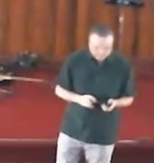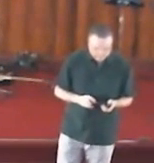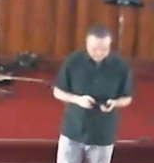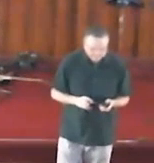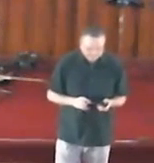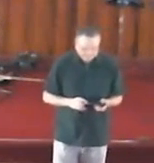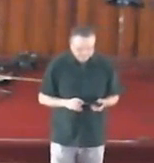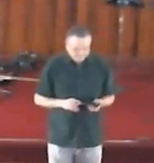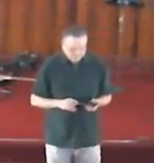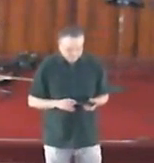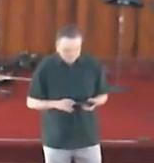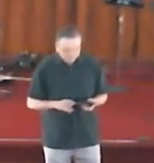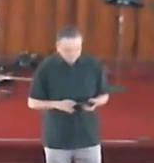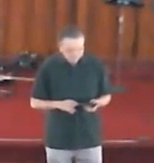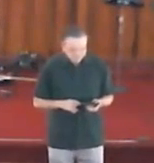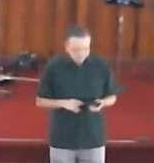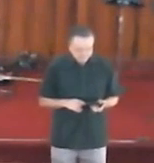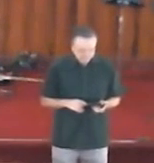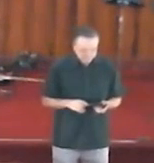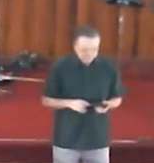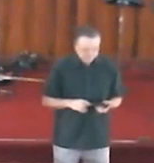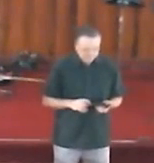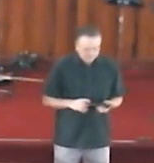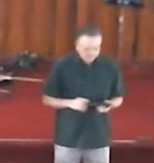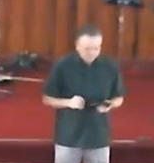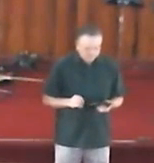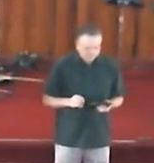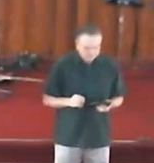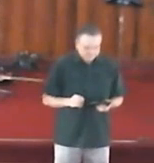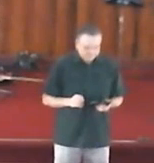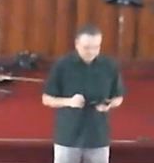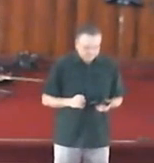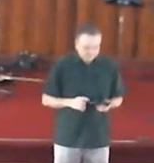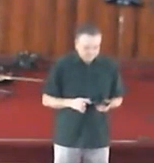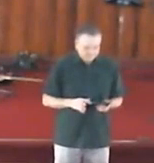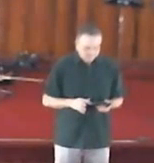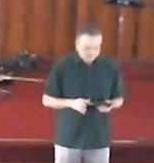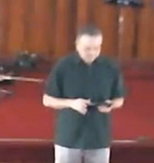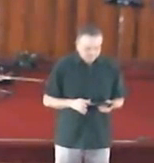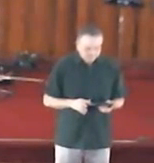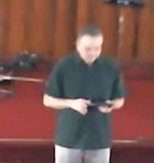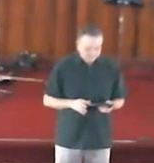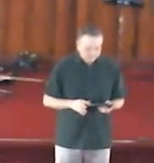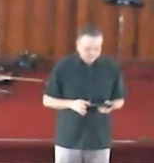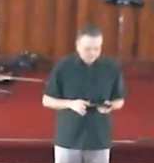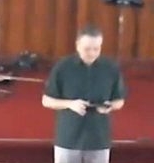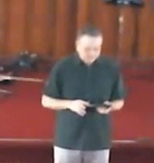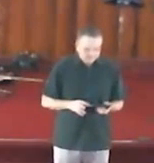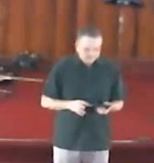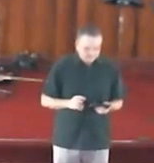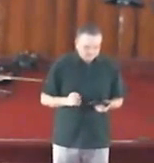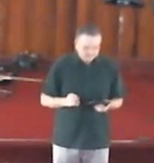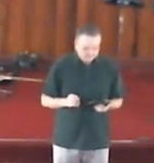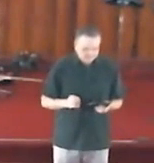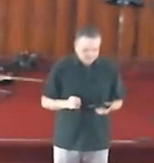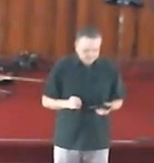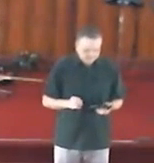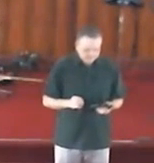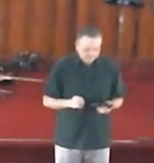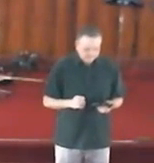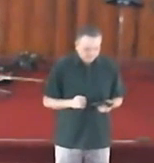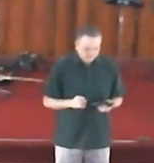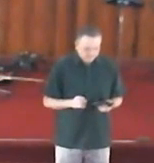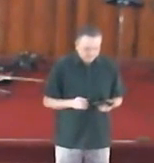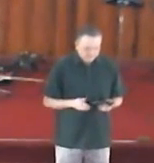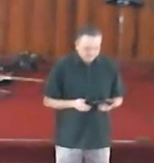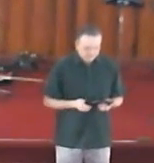given to you, seek and you will find, knock and the door will be opened to you. For everyone who asks,